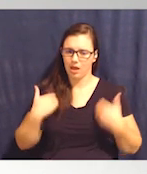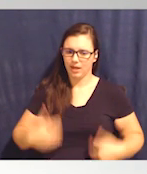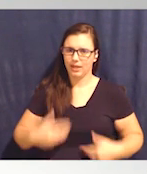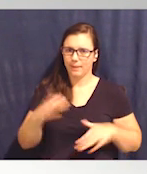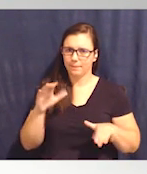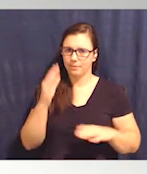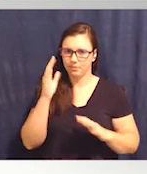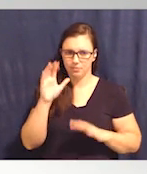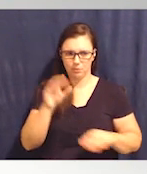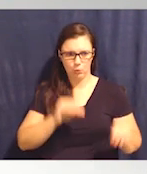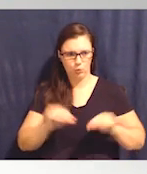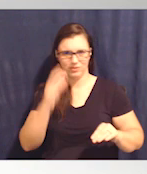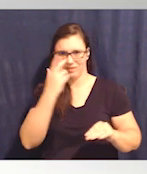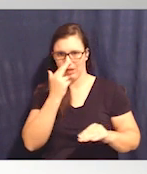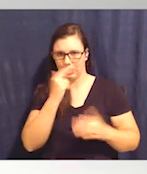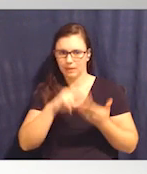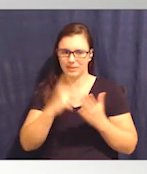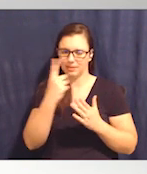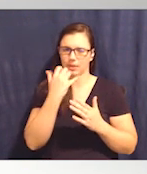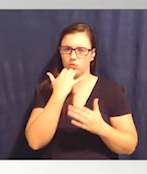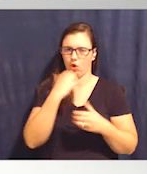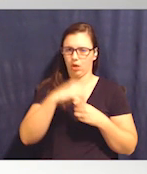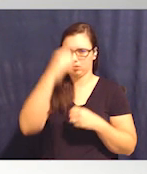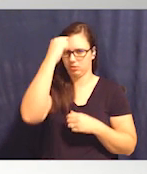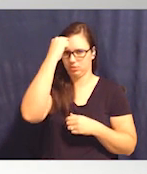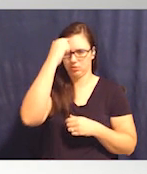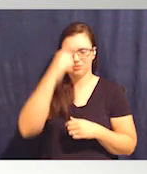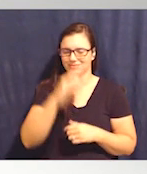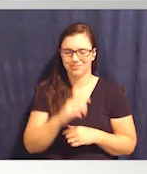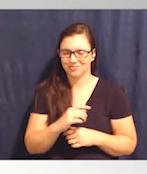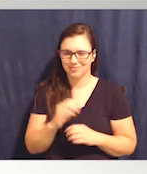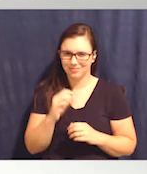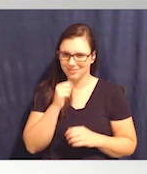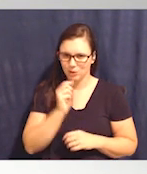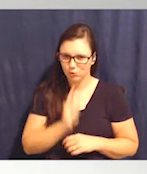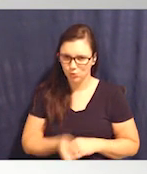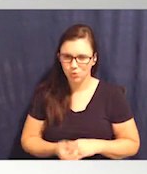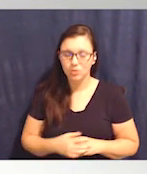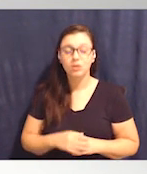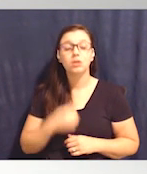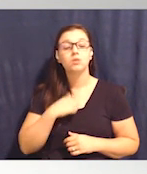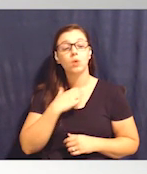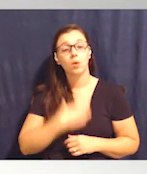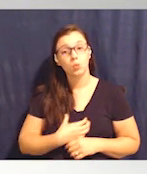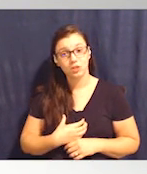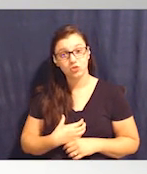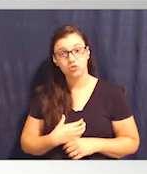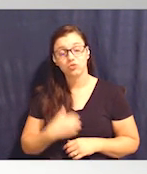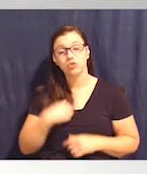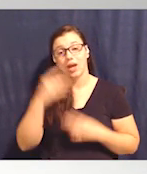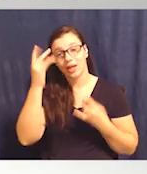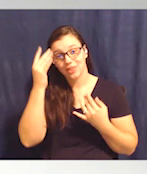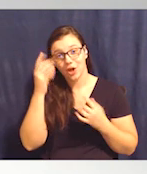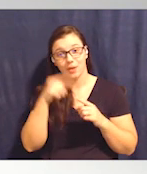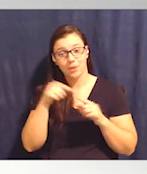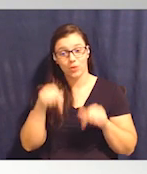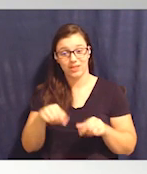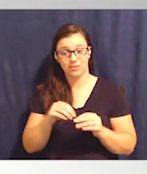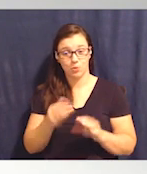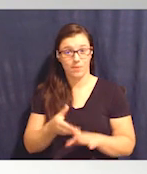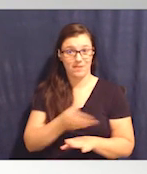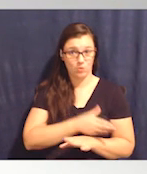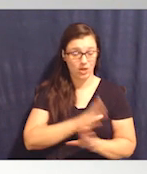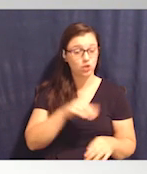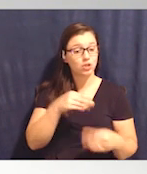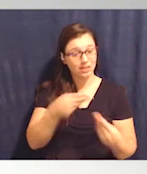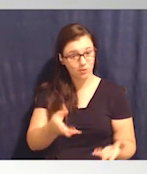Okay? I wish that I had thought this out a little bit further so I could give you an even better description and